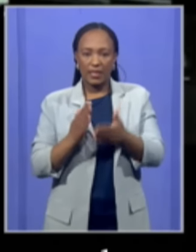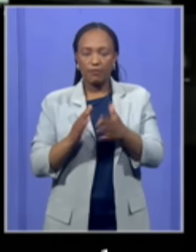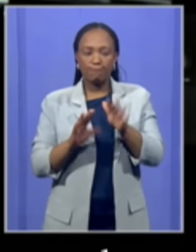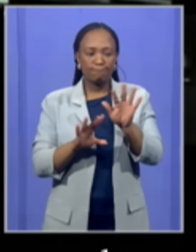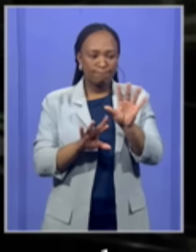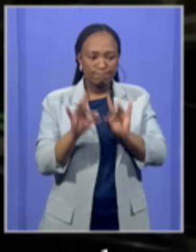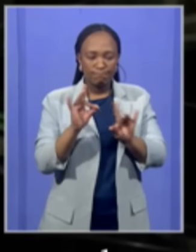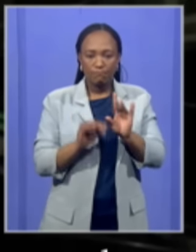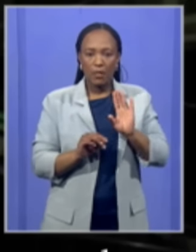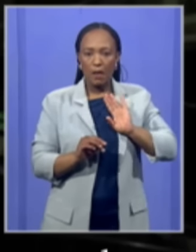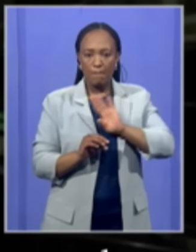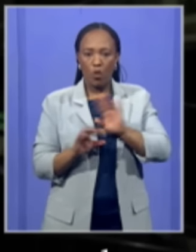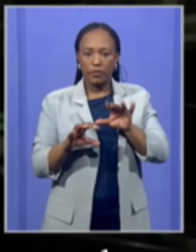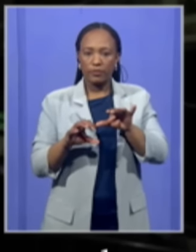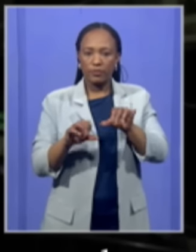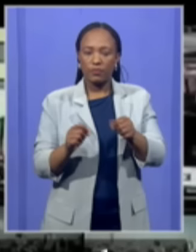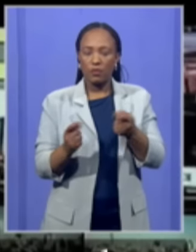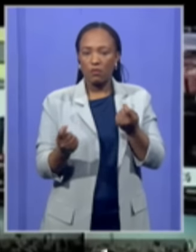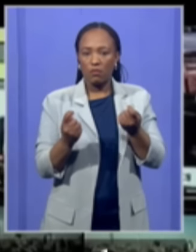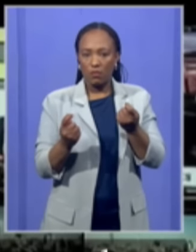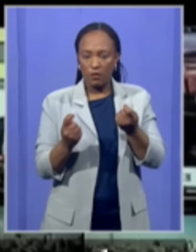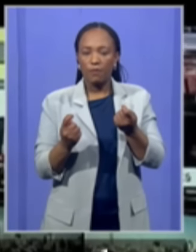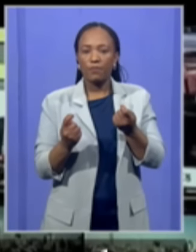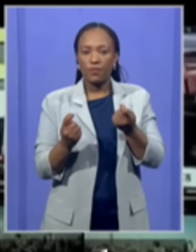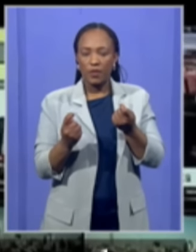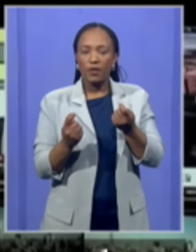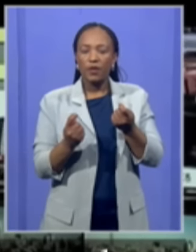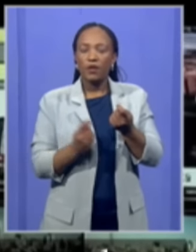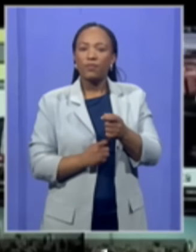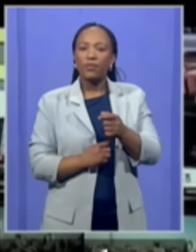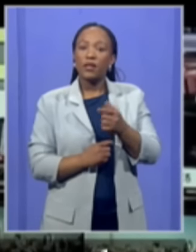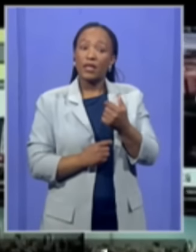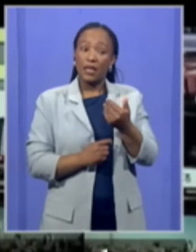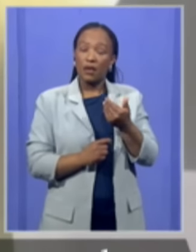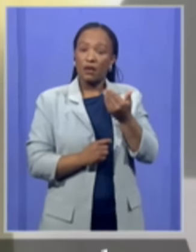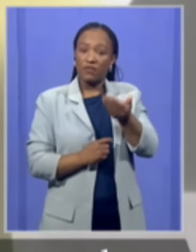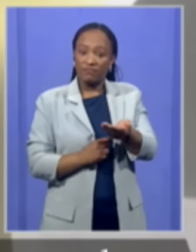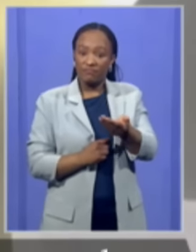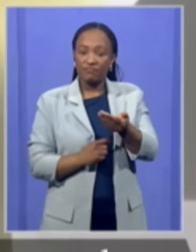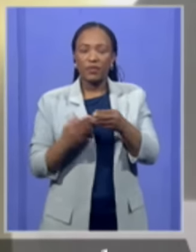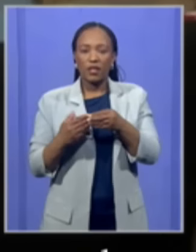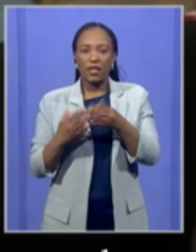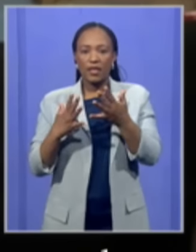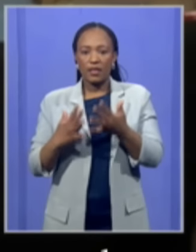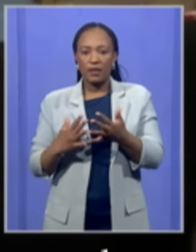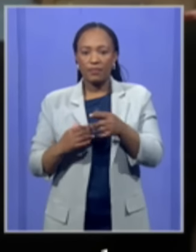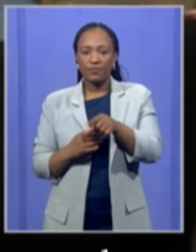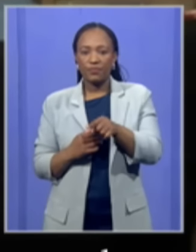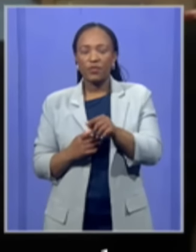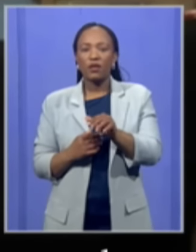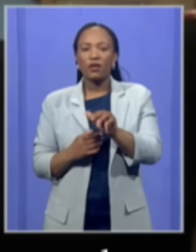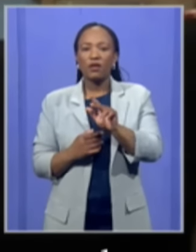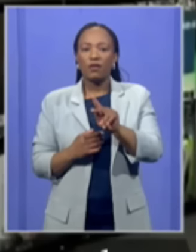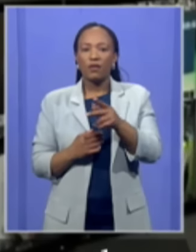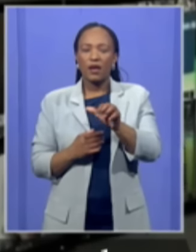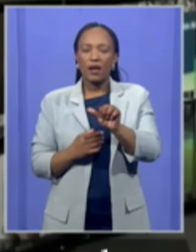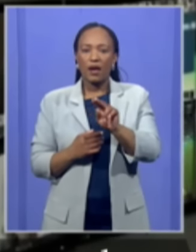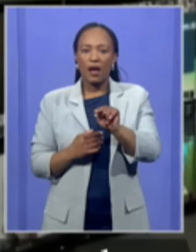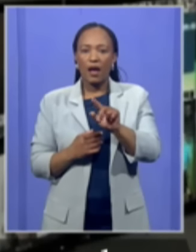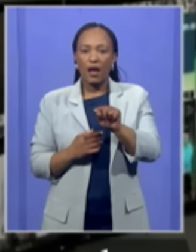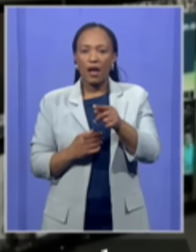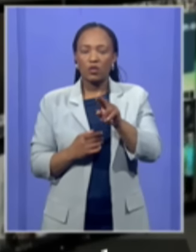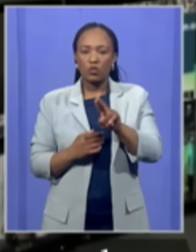le letjha la taolo ka ditho tse 12 tlasa boetapele ba Khathutshelo Ramakumba.